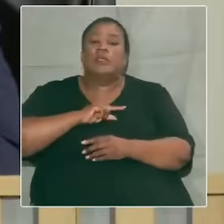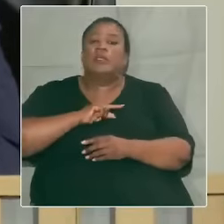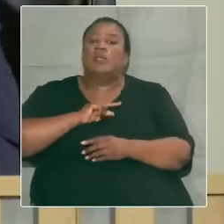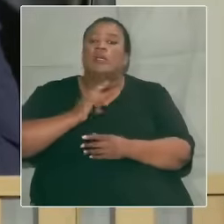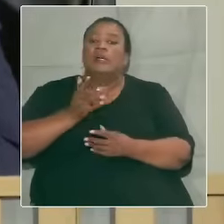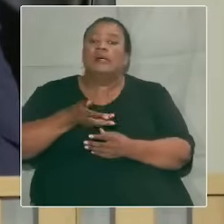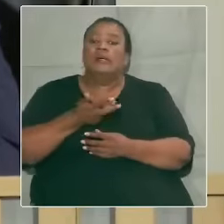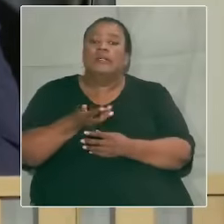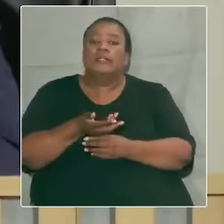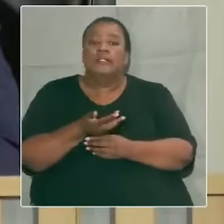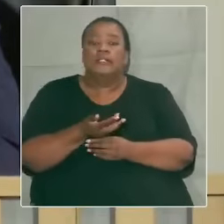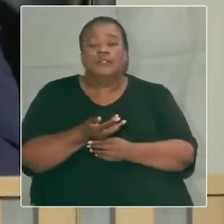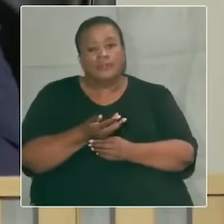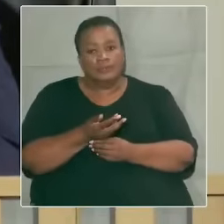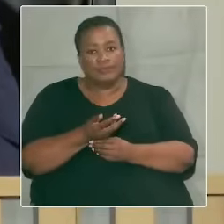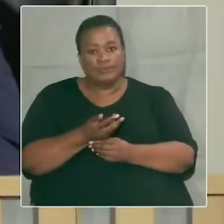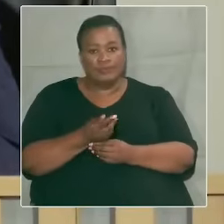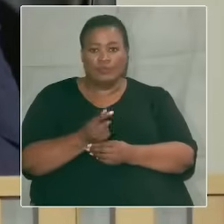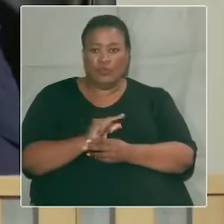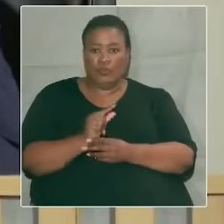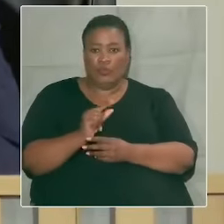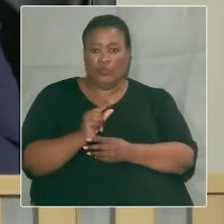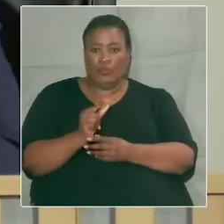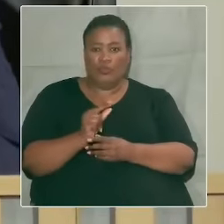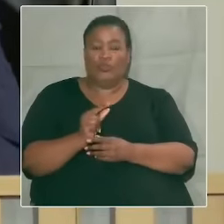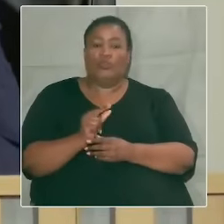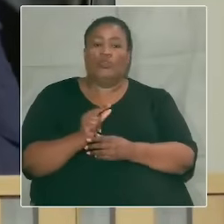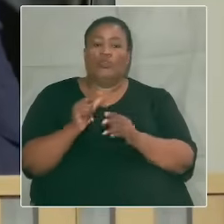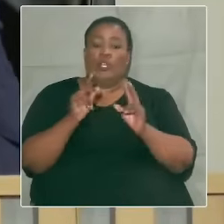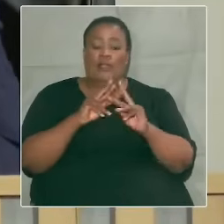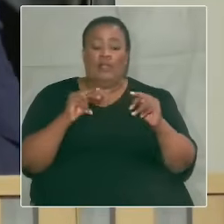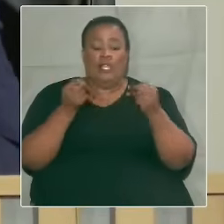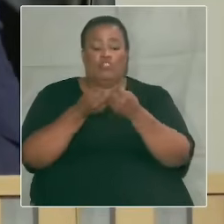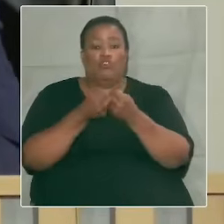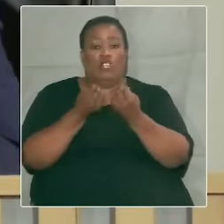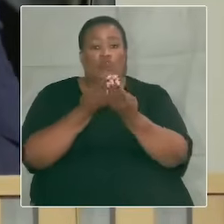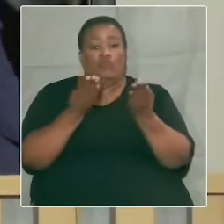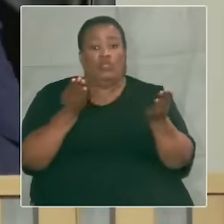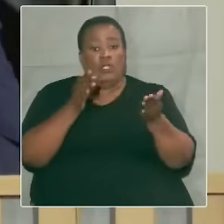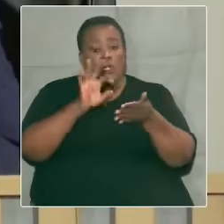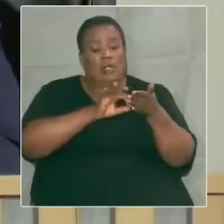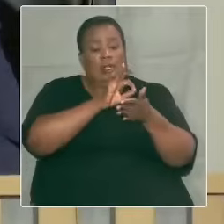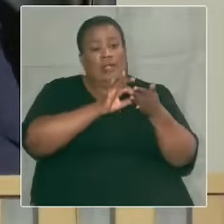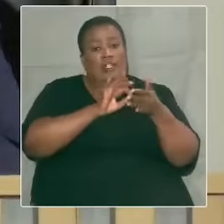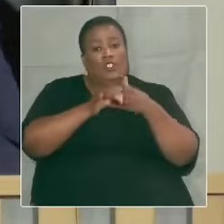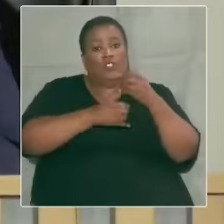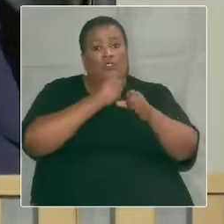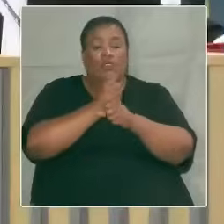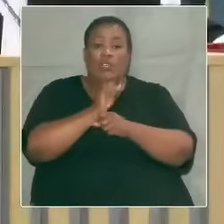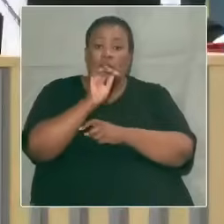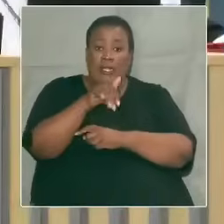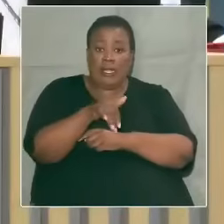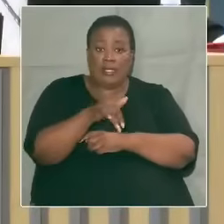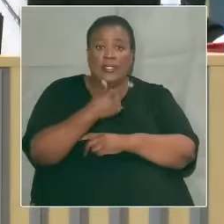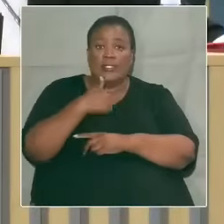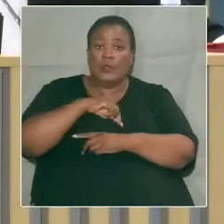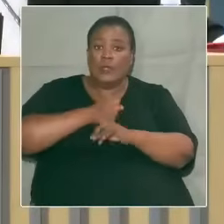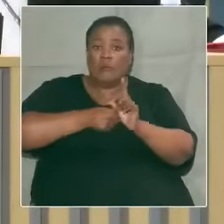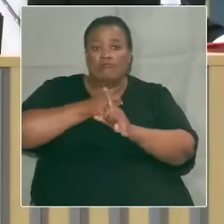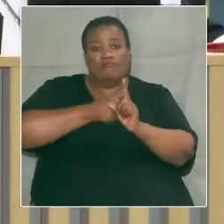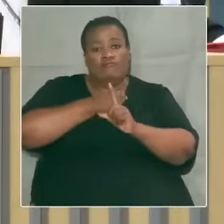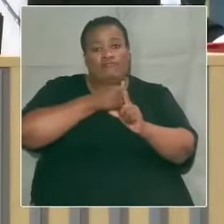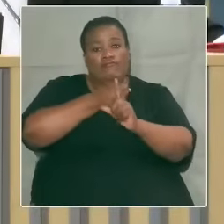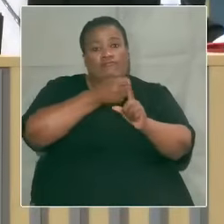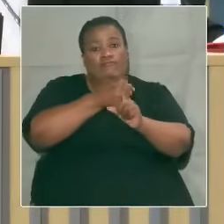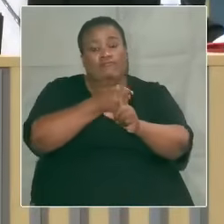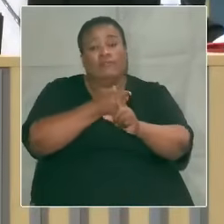to the national general elections next year, the efforts are being solidified to boost the work of